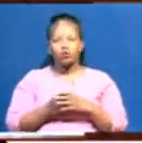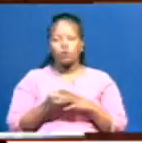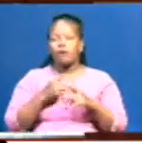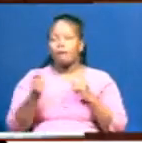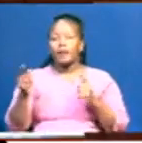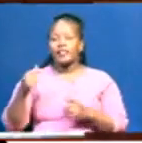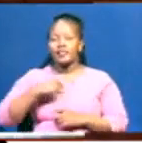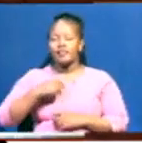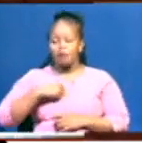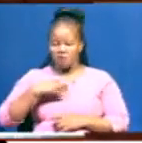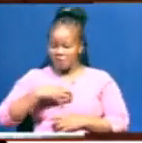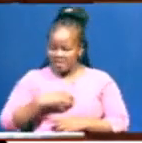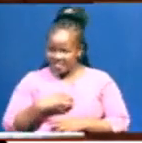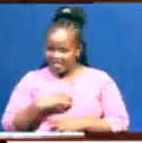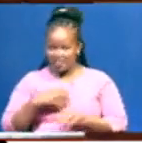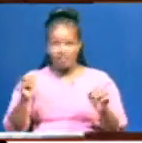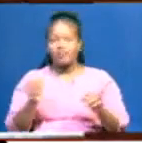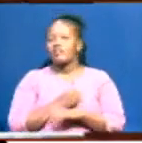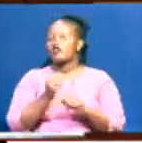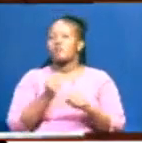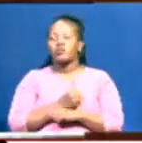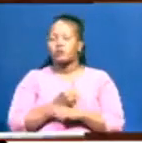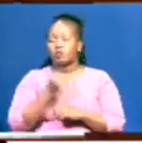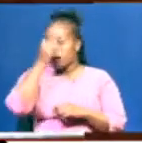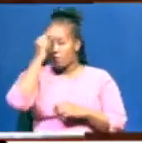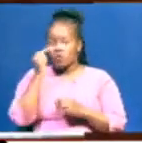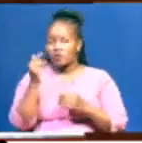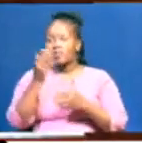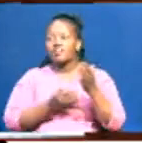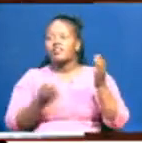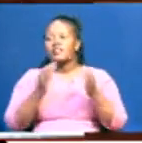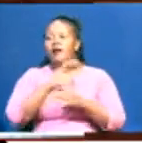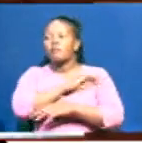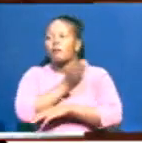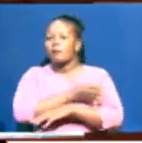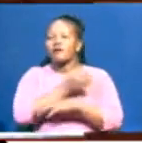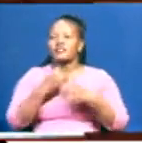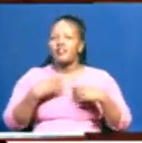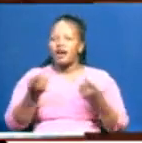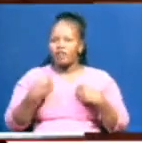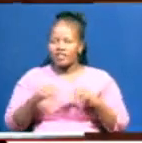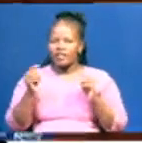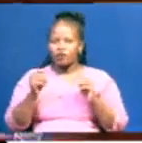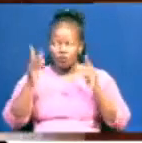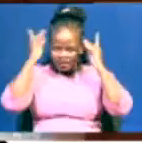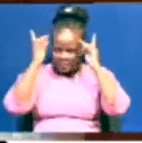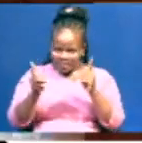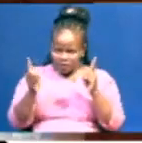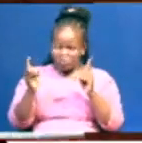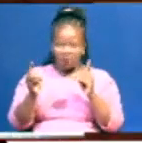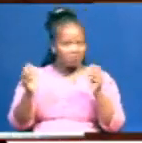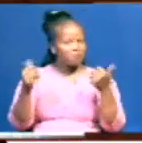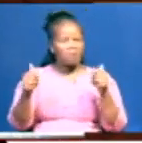simply because certain powers that be have taken a certain position, because that will be